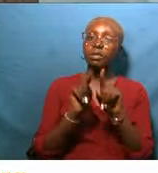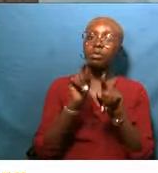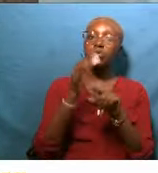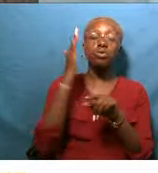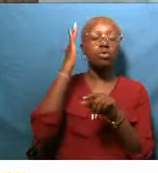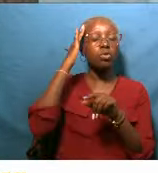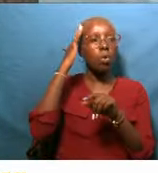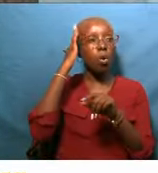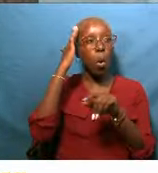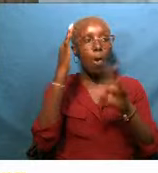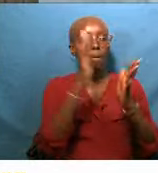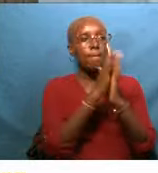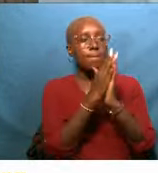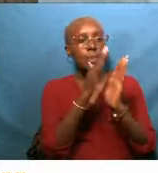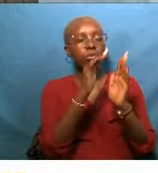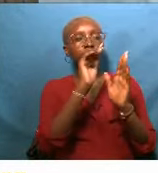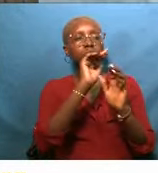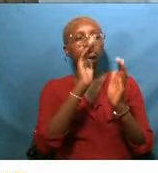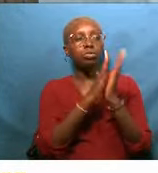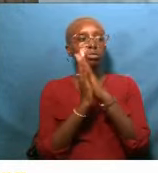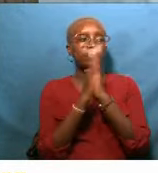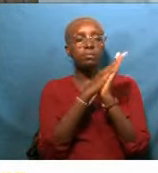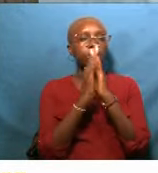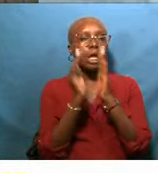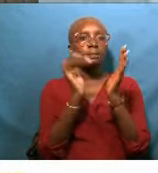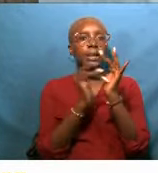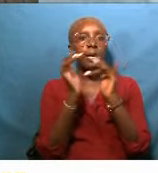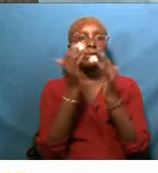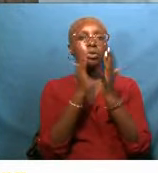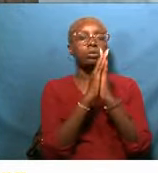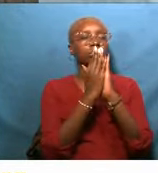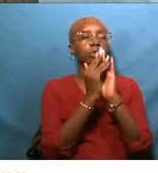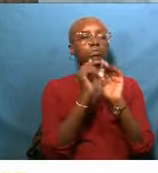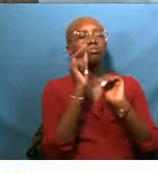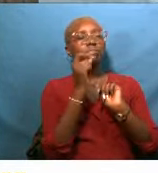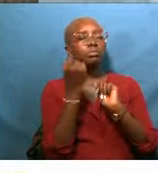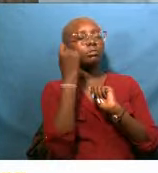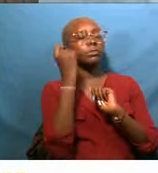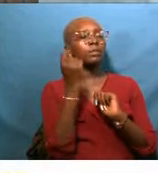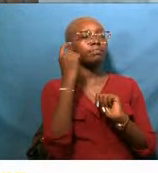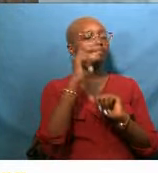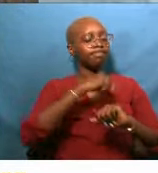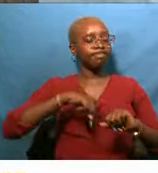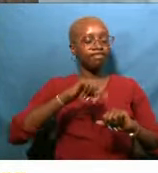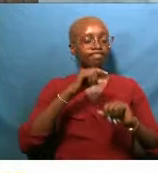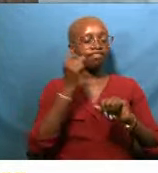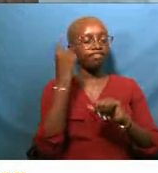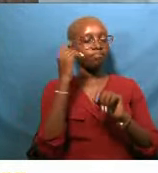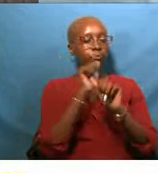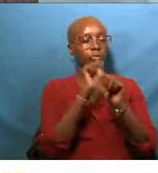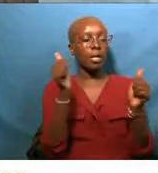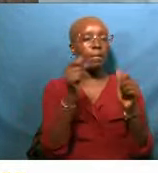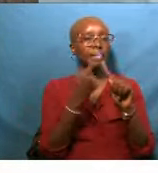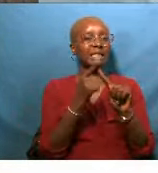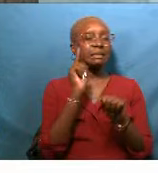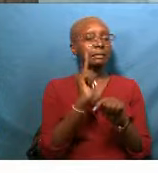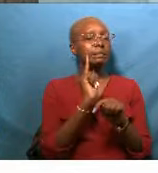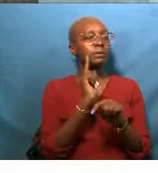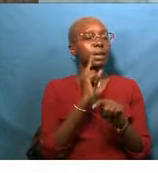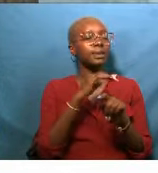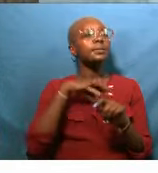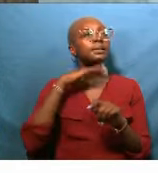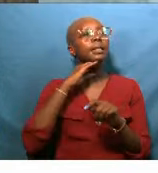Bible stories, story after story, narrating, and we understood. But this one thing, we don't understand.